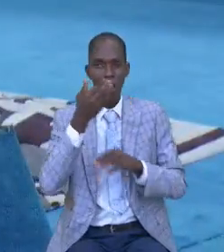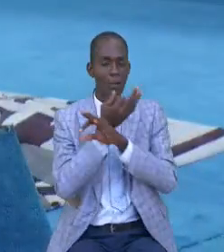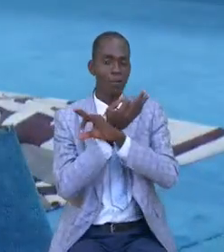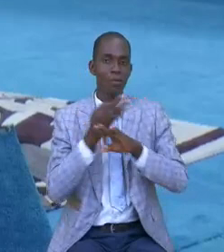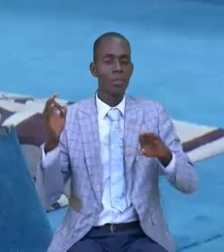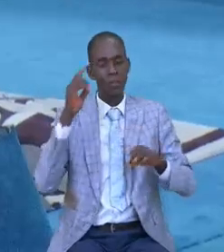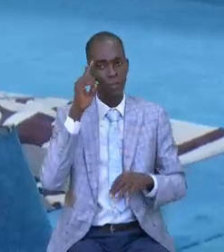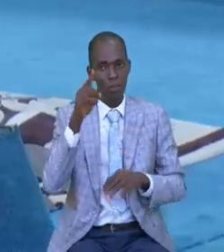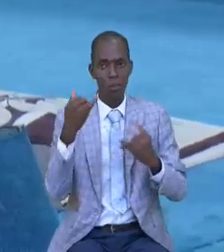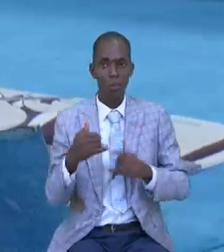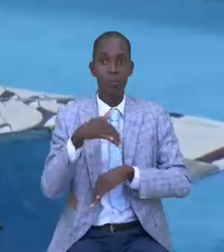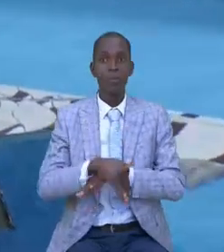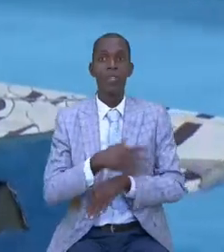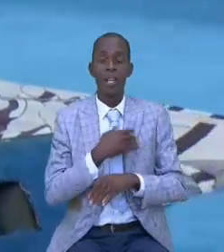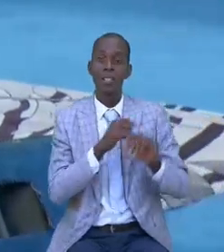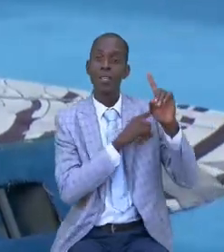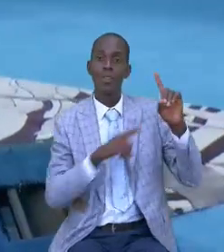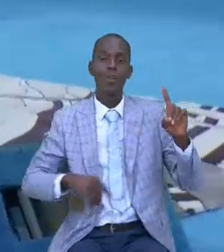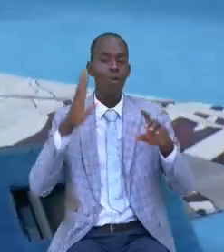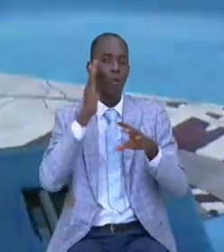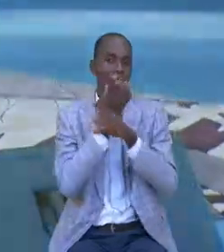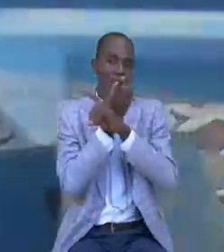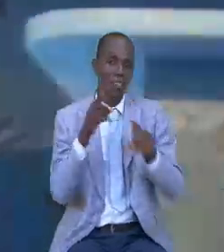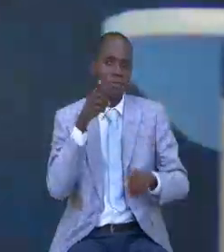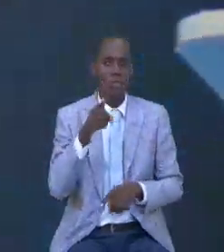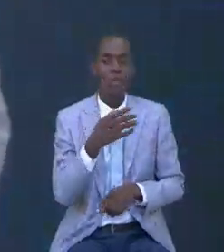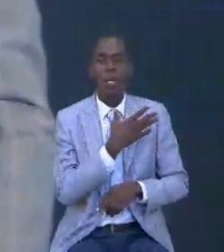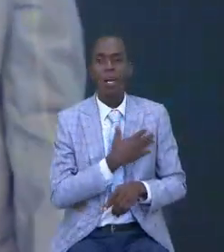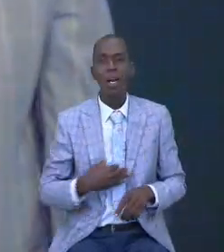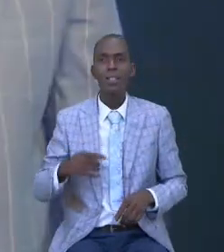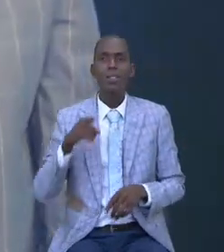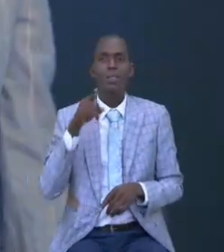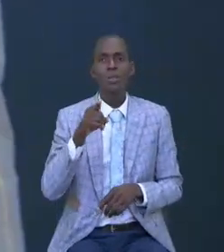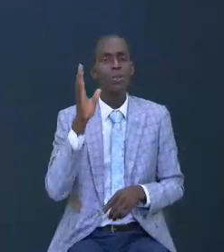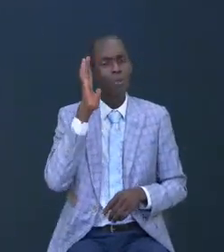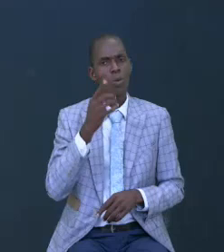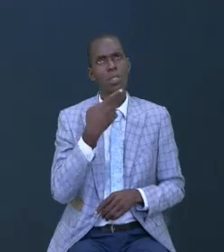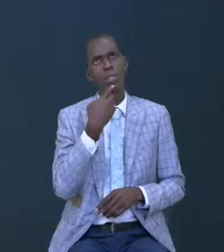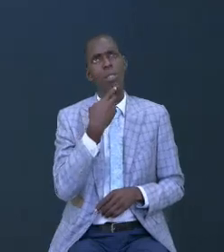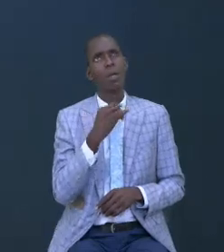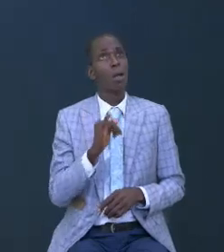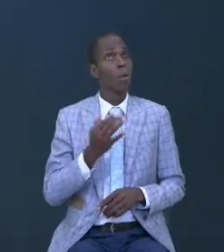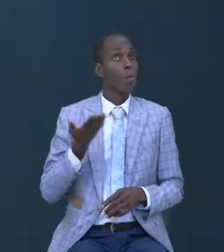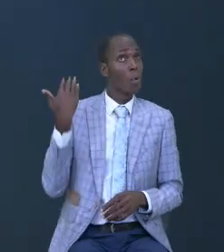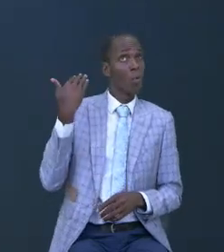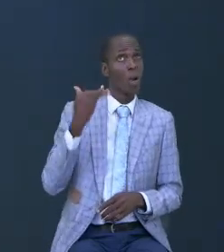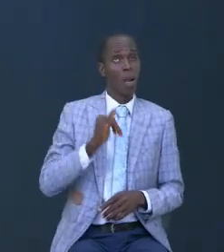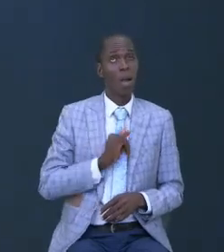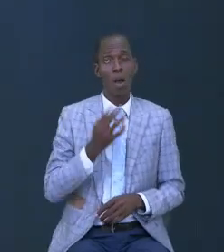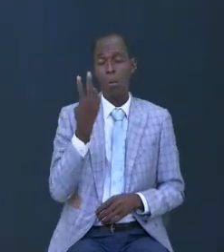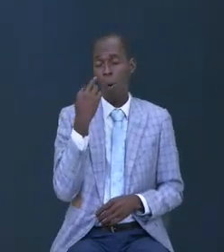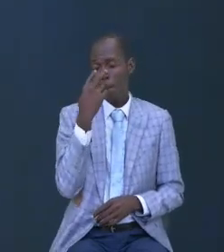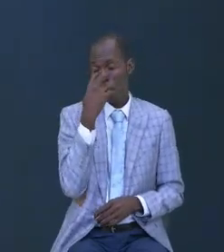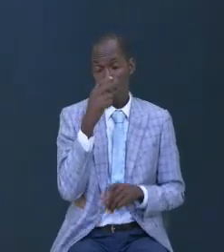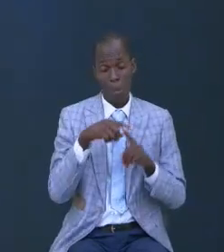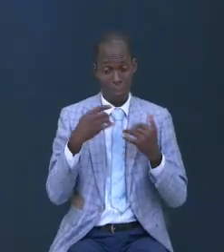tonight. And the Lord will deliver you. And you will say, once I was blind, but now